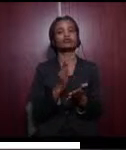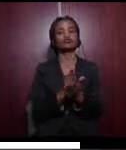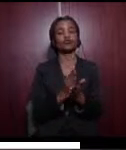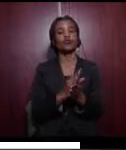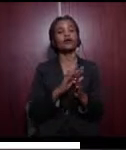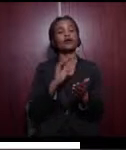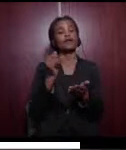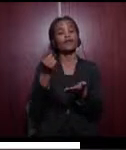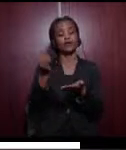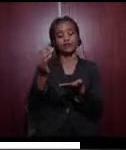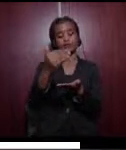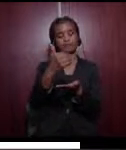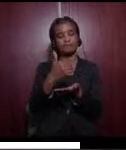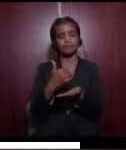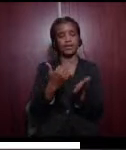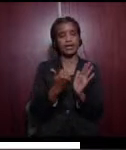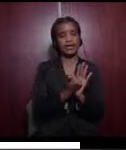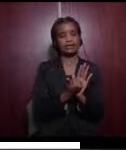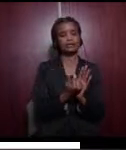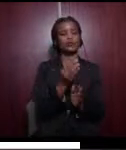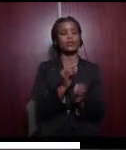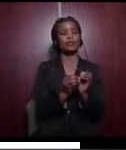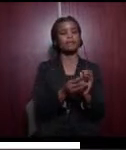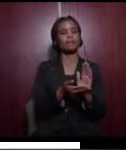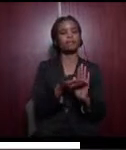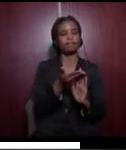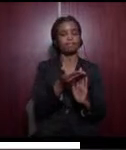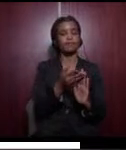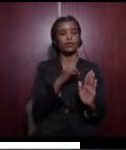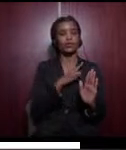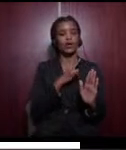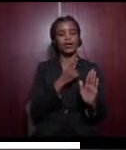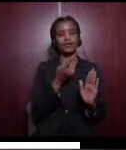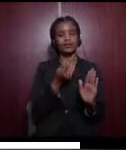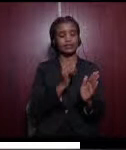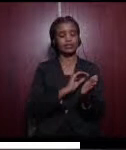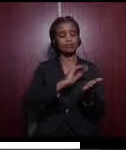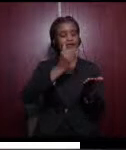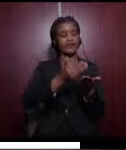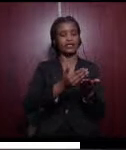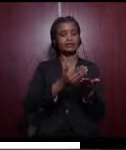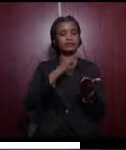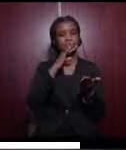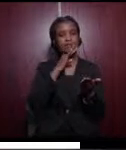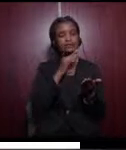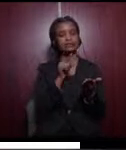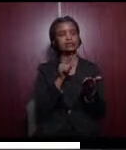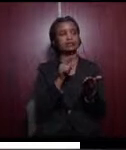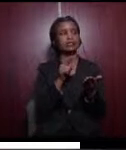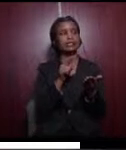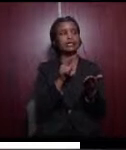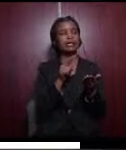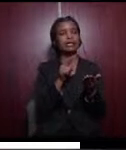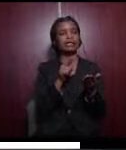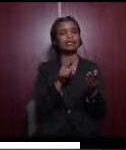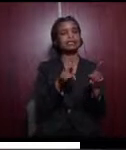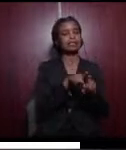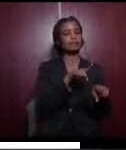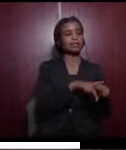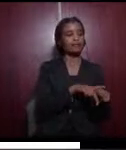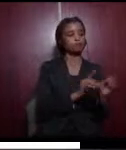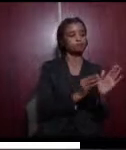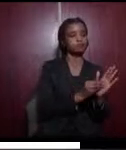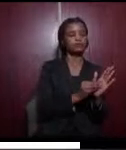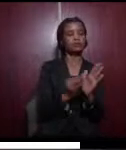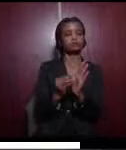Act by removing duplication of services inherent in the current relief fund, as I've mentioned earlier, to streamline responses to